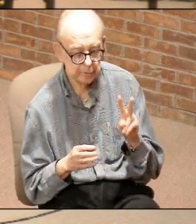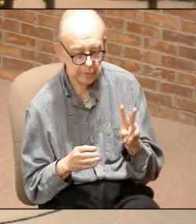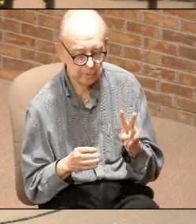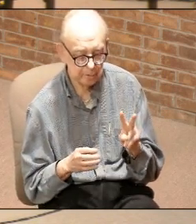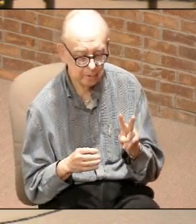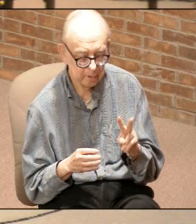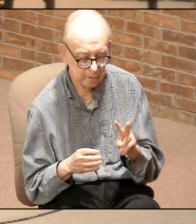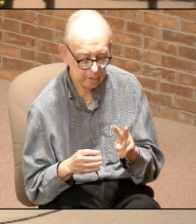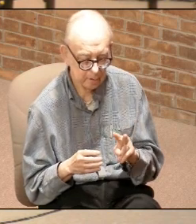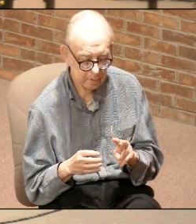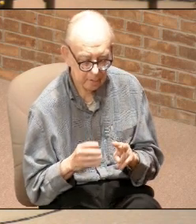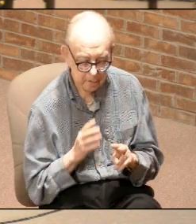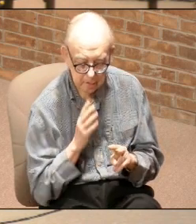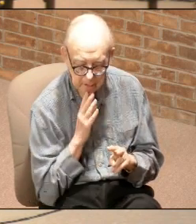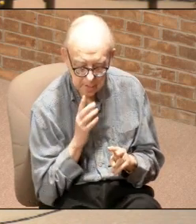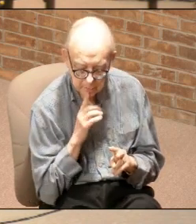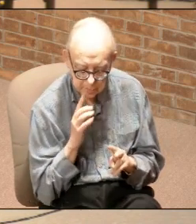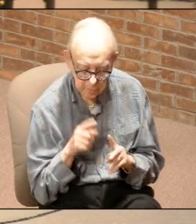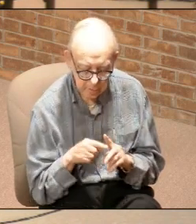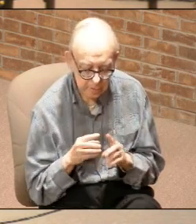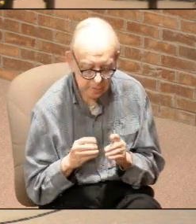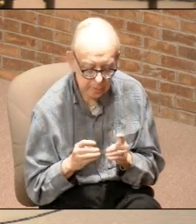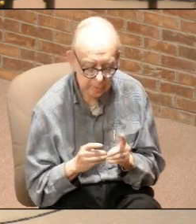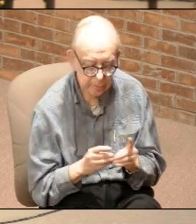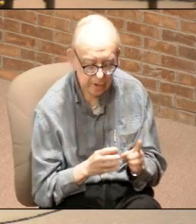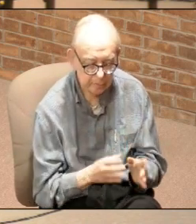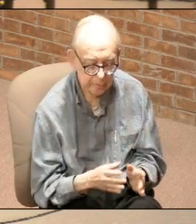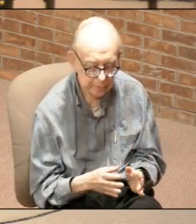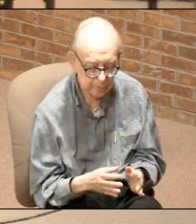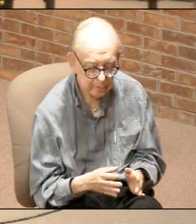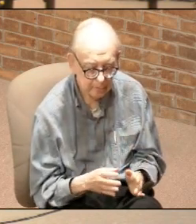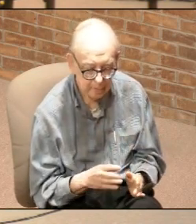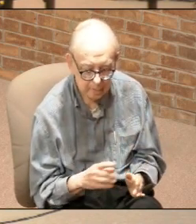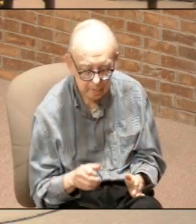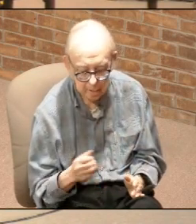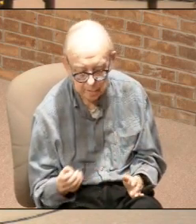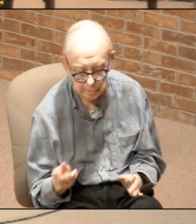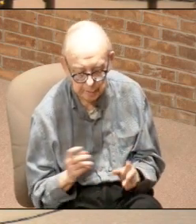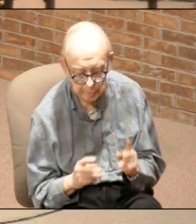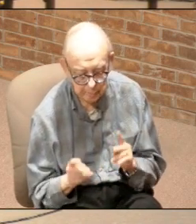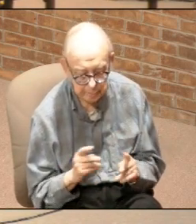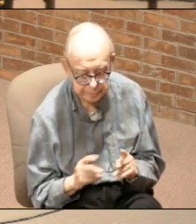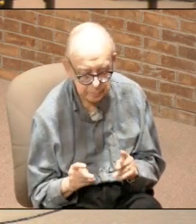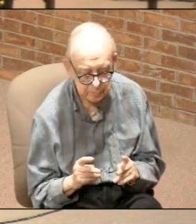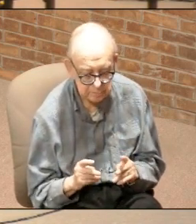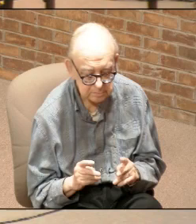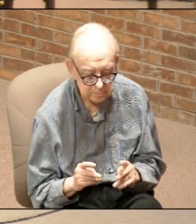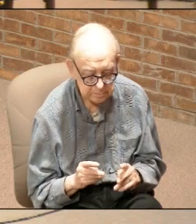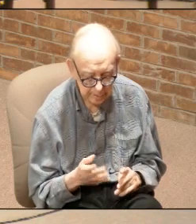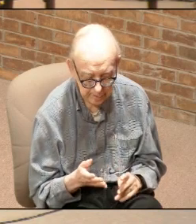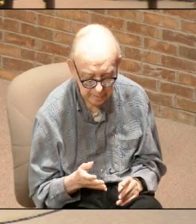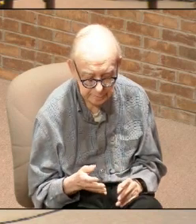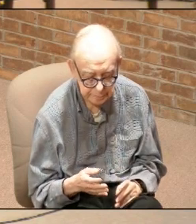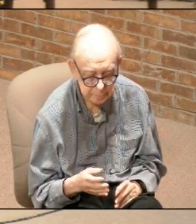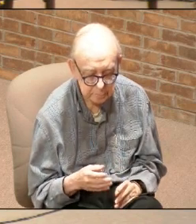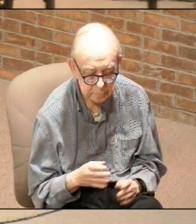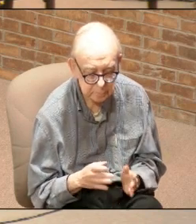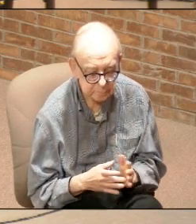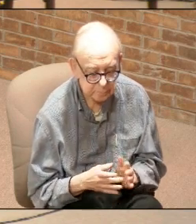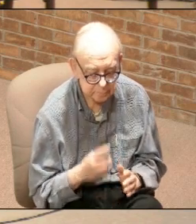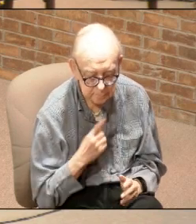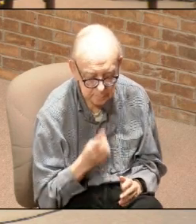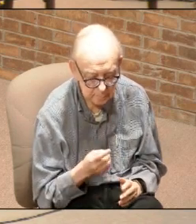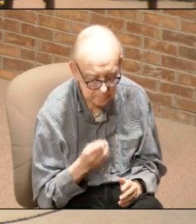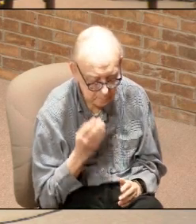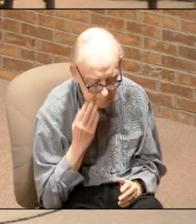he he was talking to his disciples and there were these others that that were there and he he said you